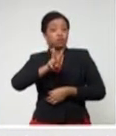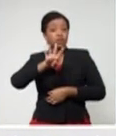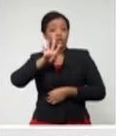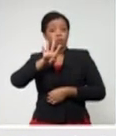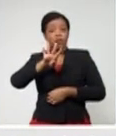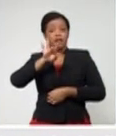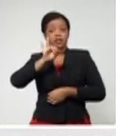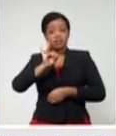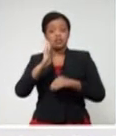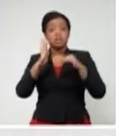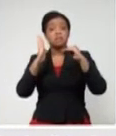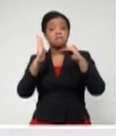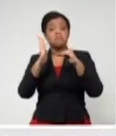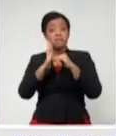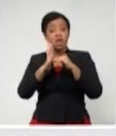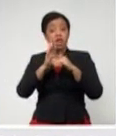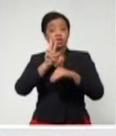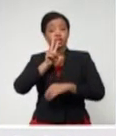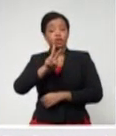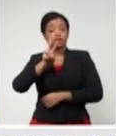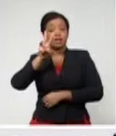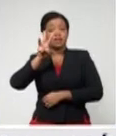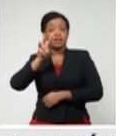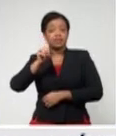247,203. Of which